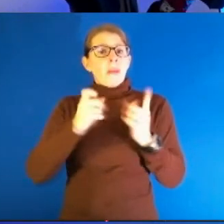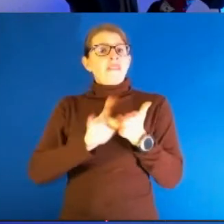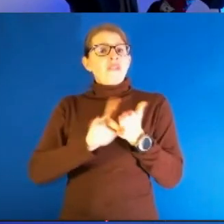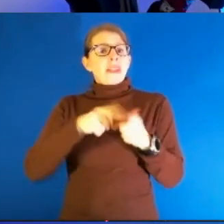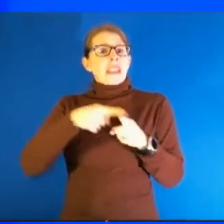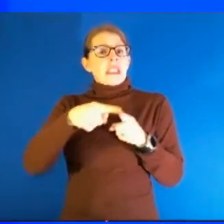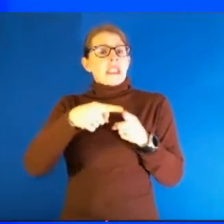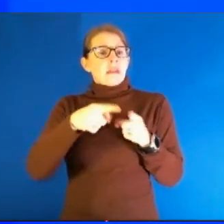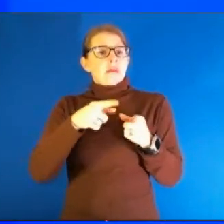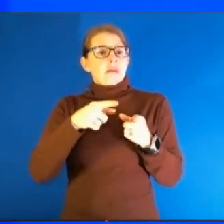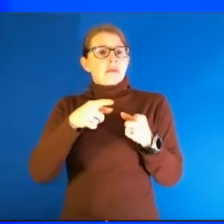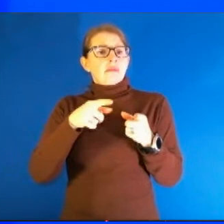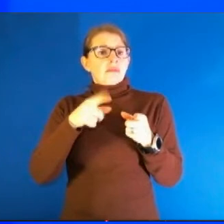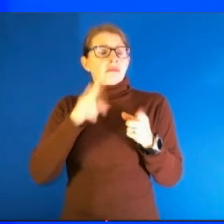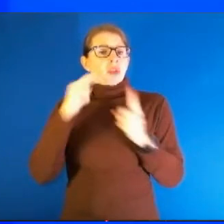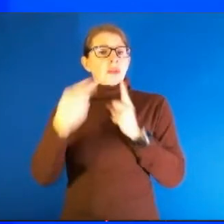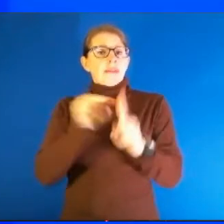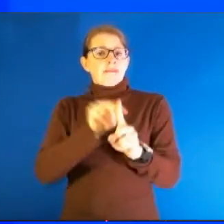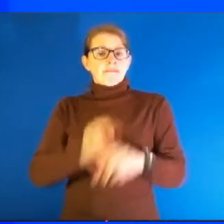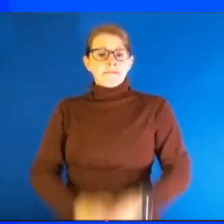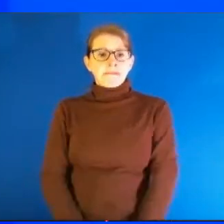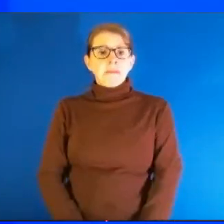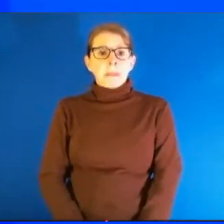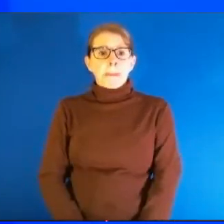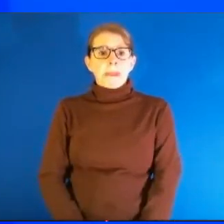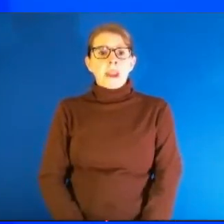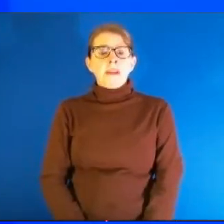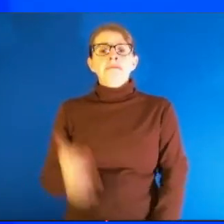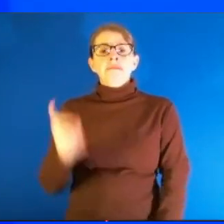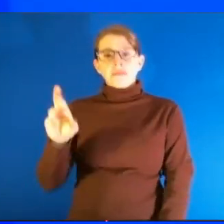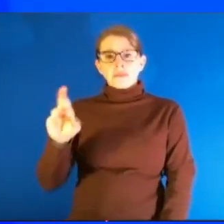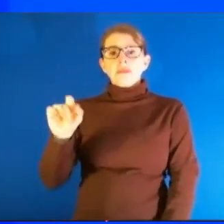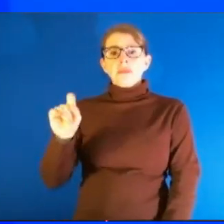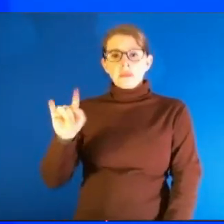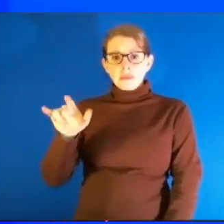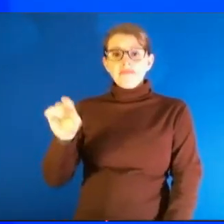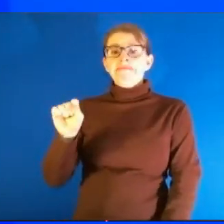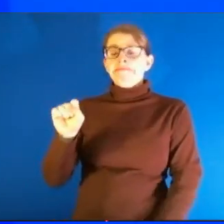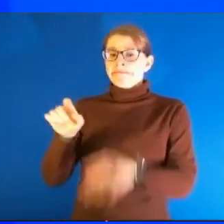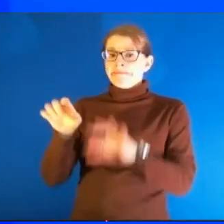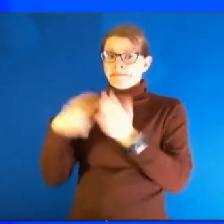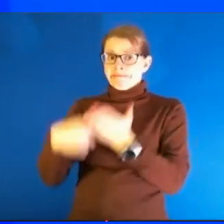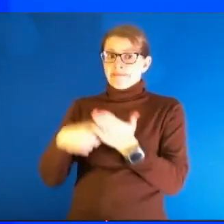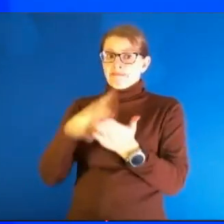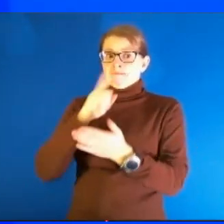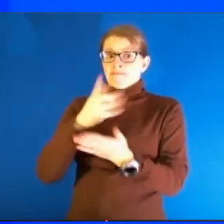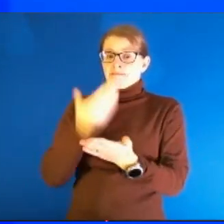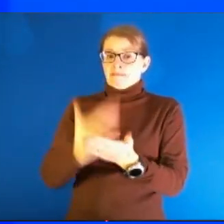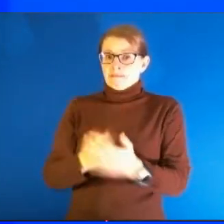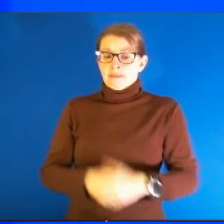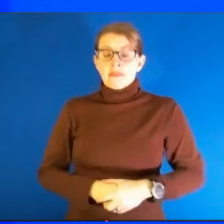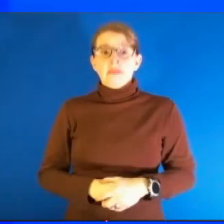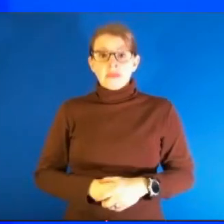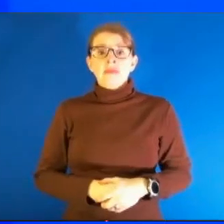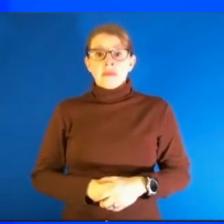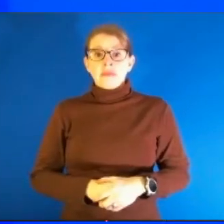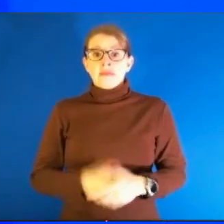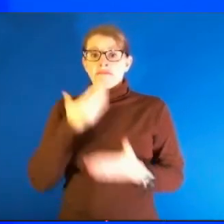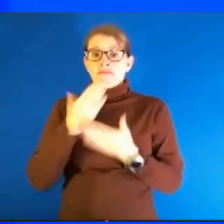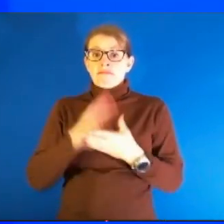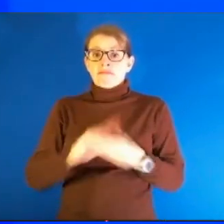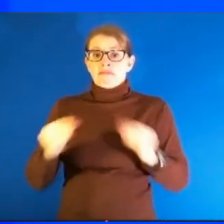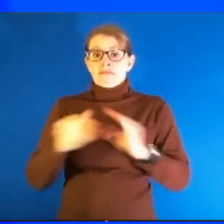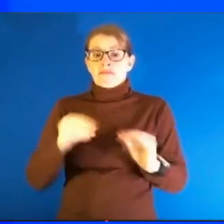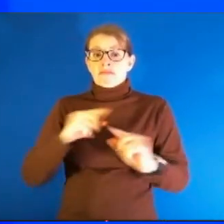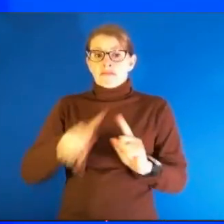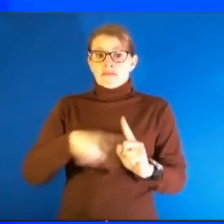You bet. I think, Dr. Stites covered really well. Such a great story about those drugs